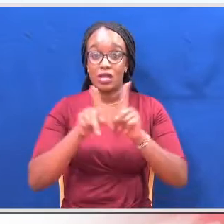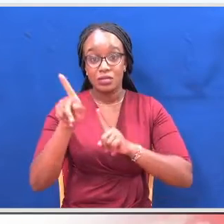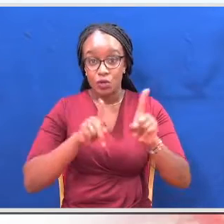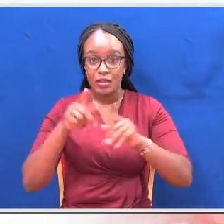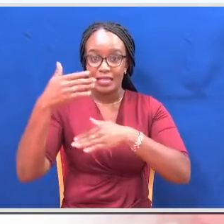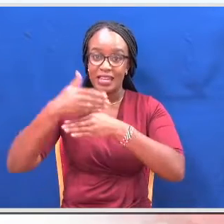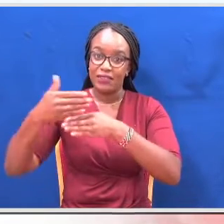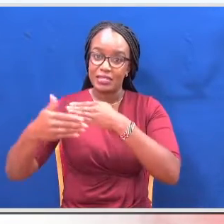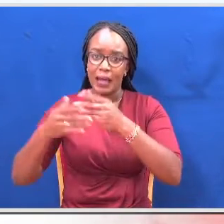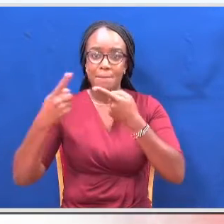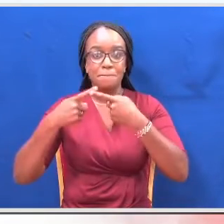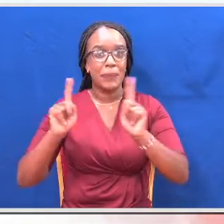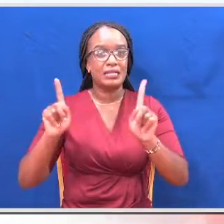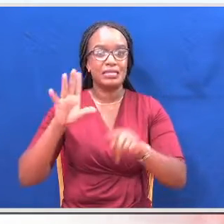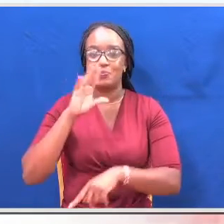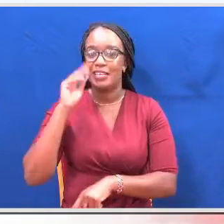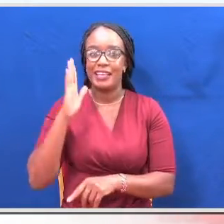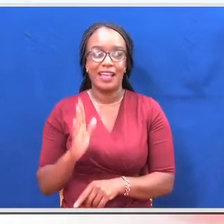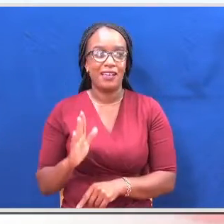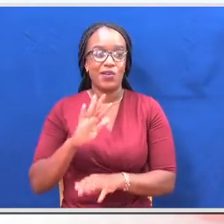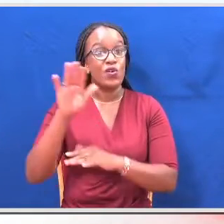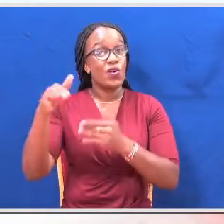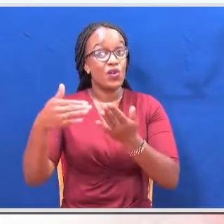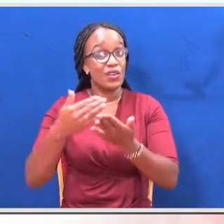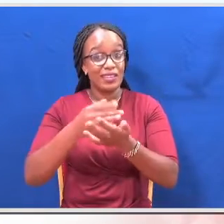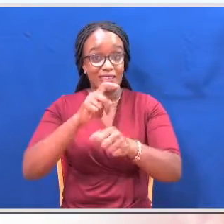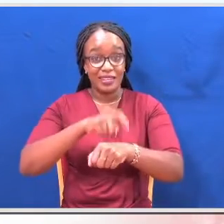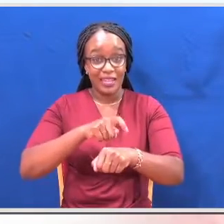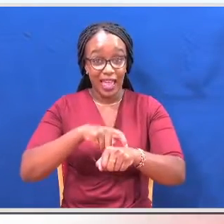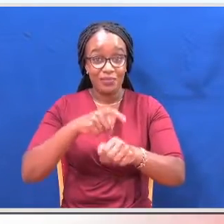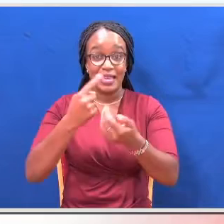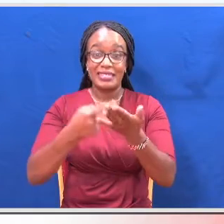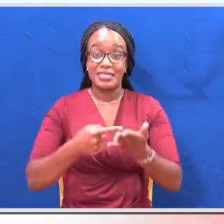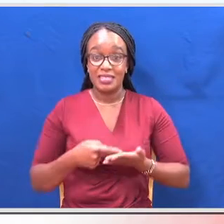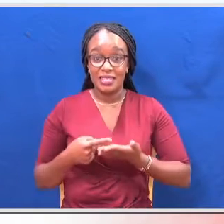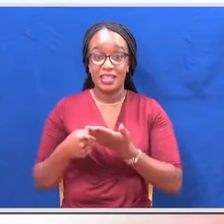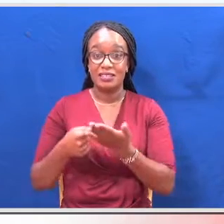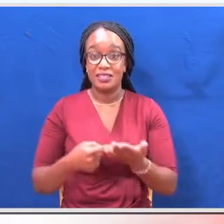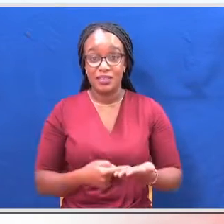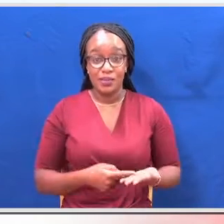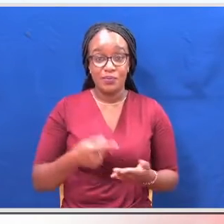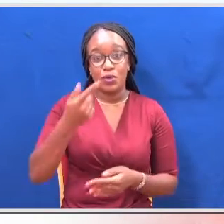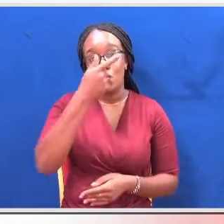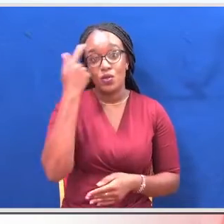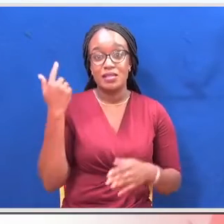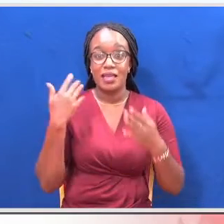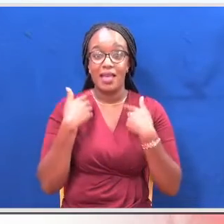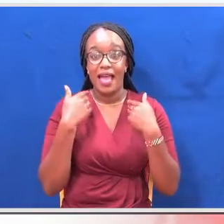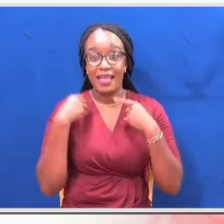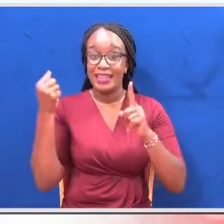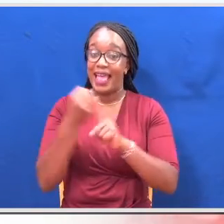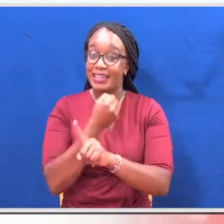infrastructure, but the speaker threw out his motion because even though he had